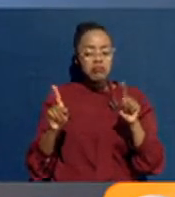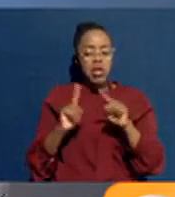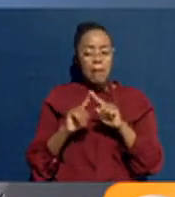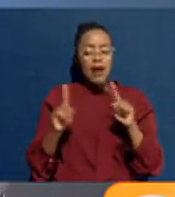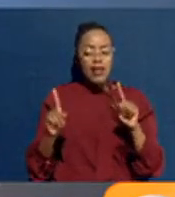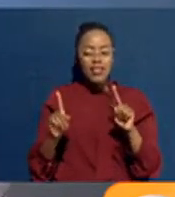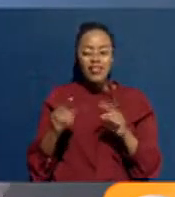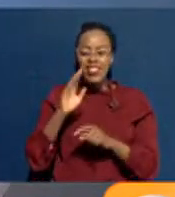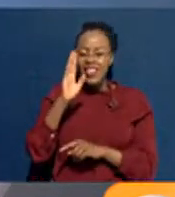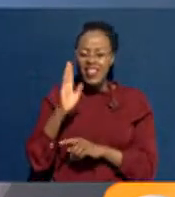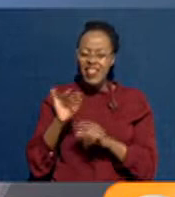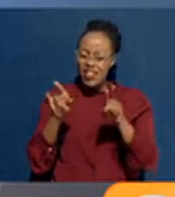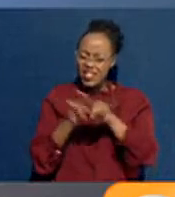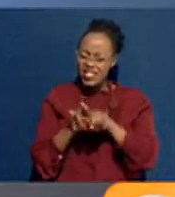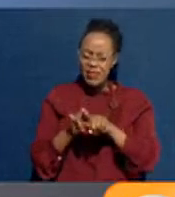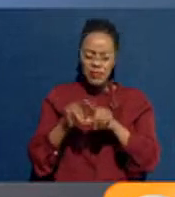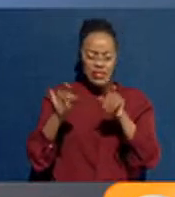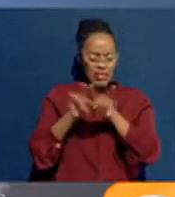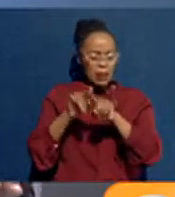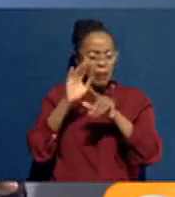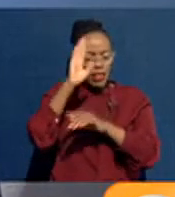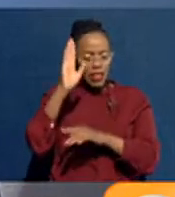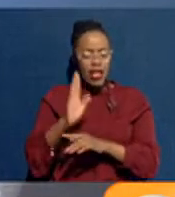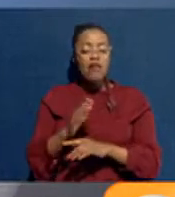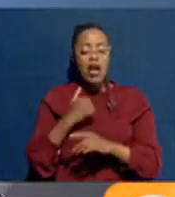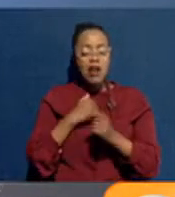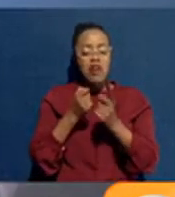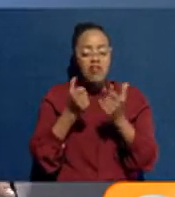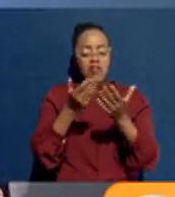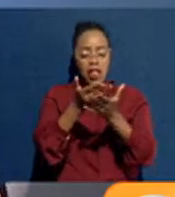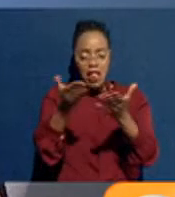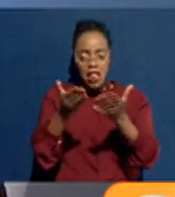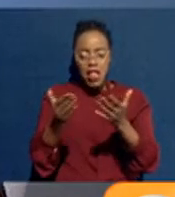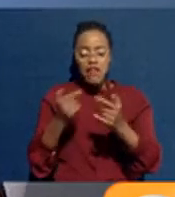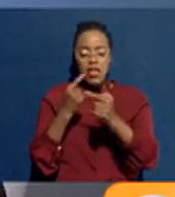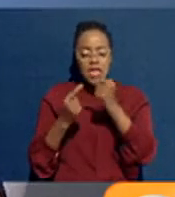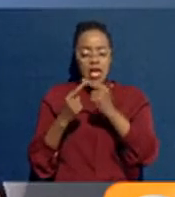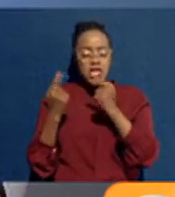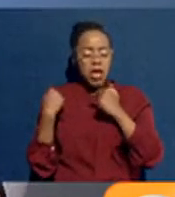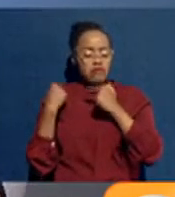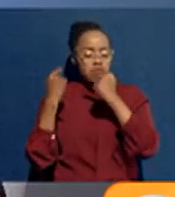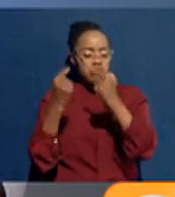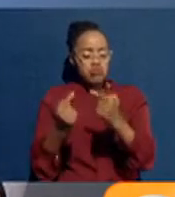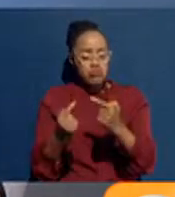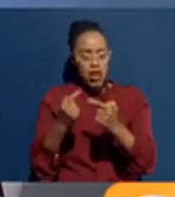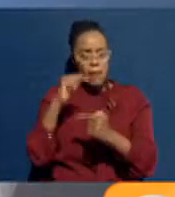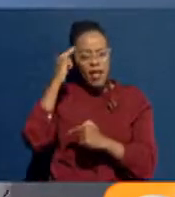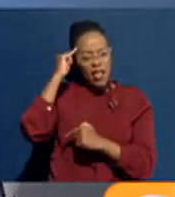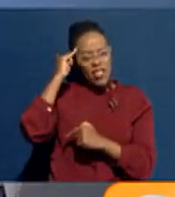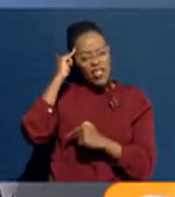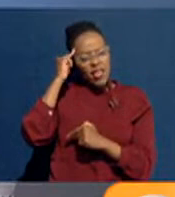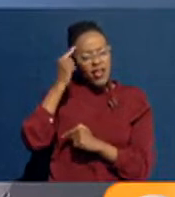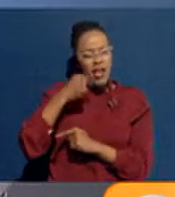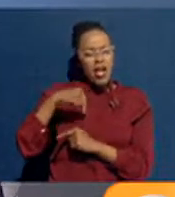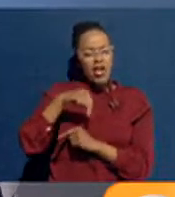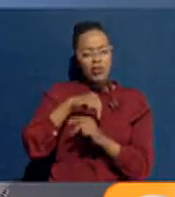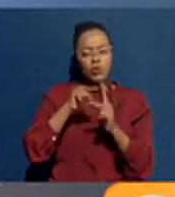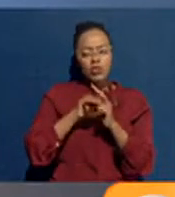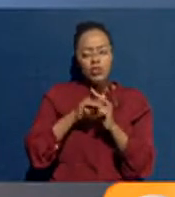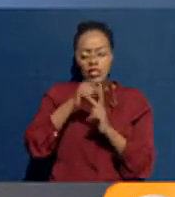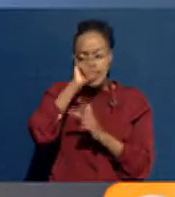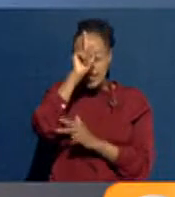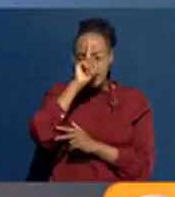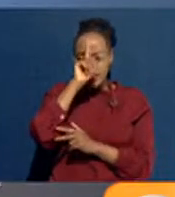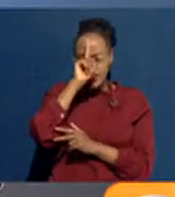they are never the same. There have been several over the years. I think we started